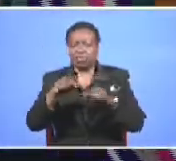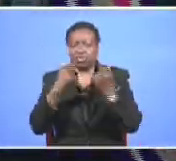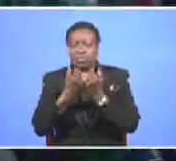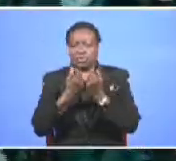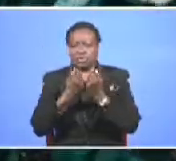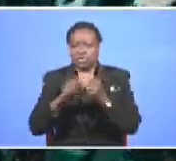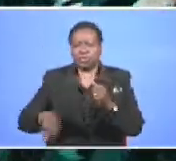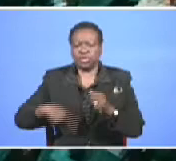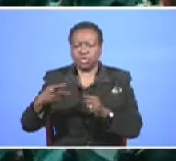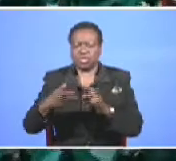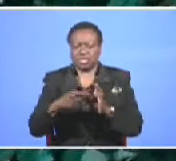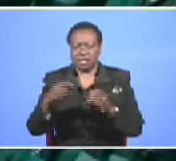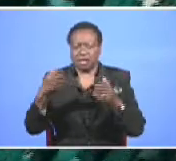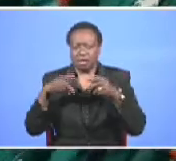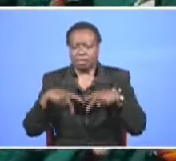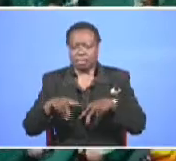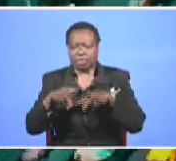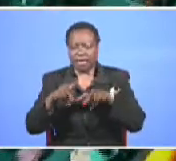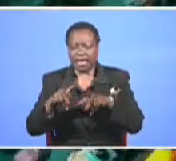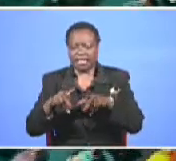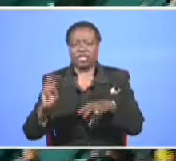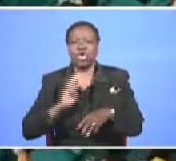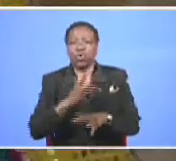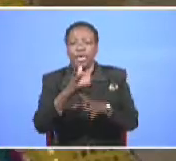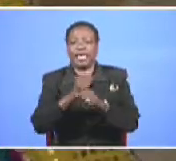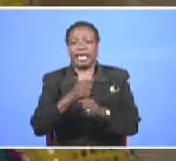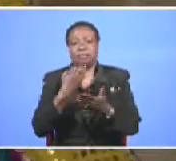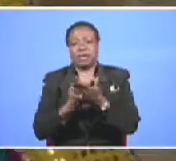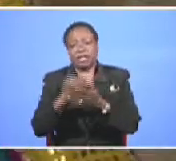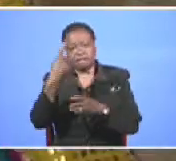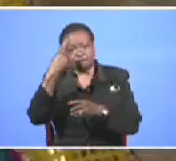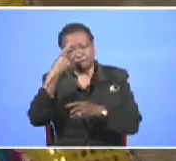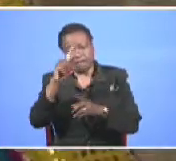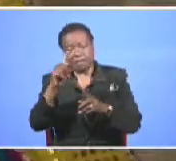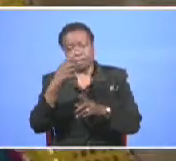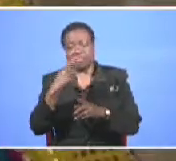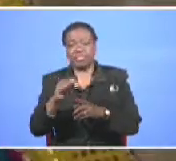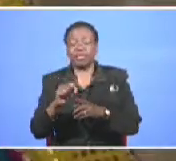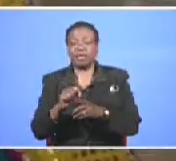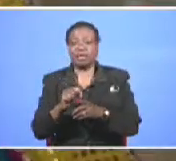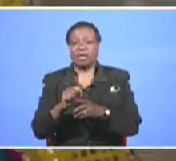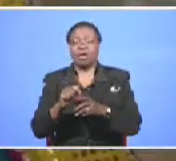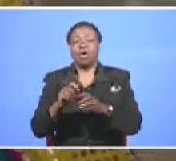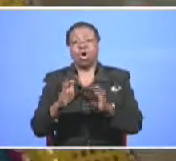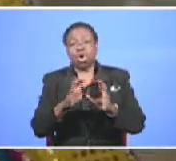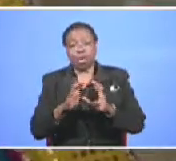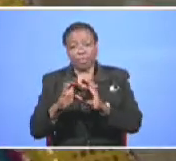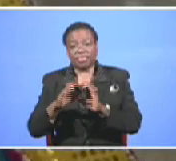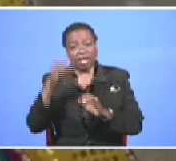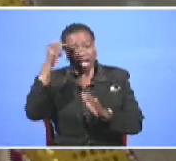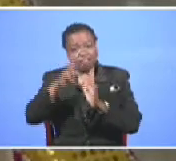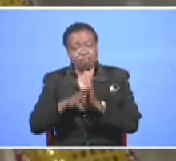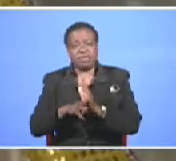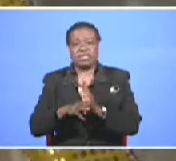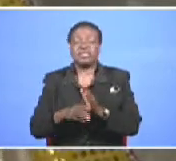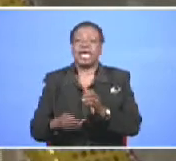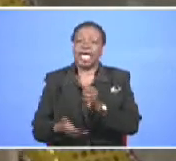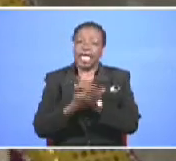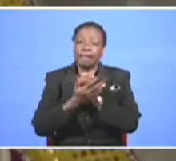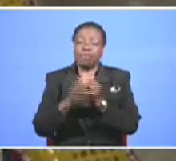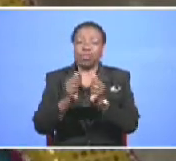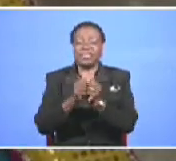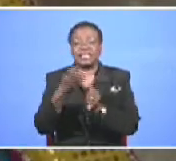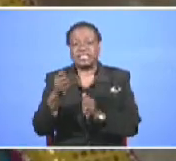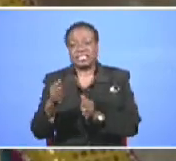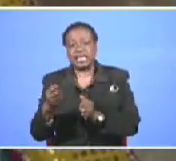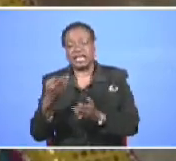some shortfalls because we get funding, as I said, from our corporate sponsors. The government chips in with some seed funding. And hopefully you're